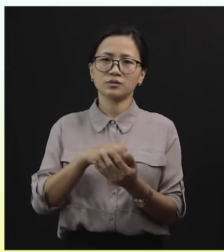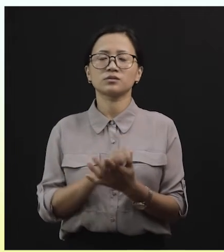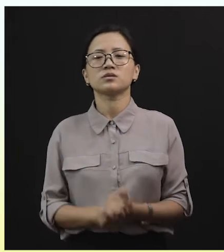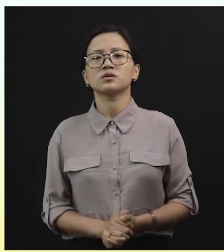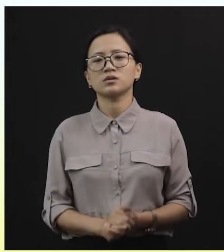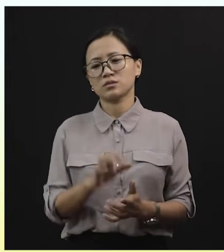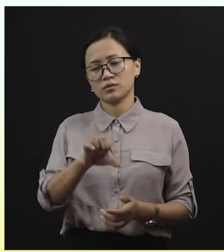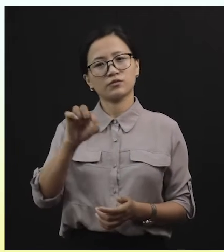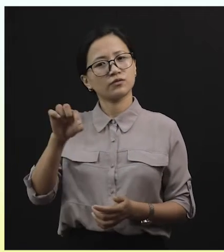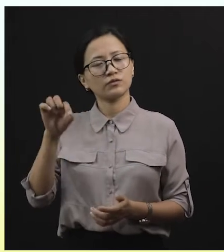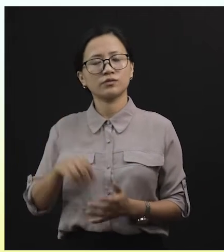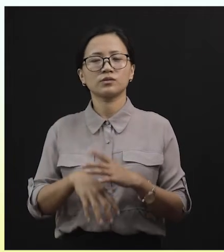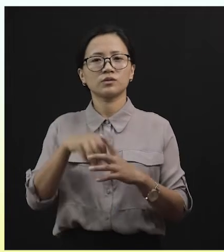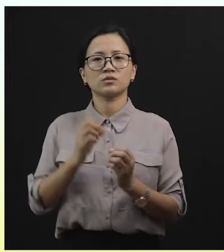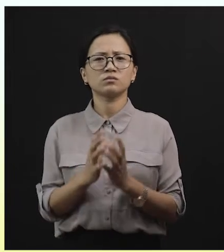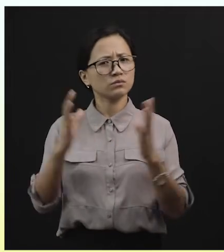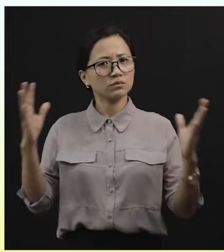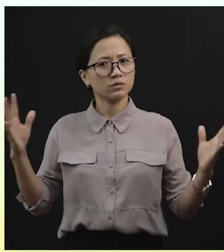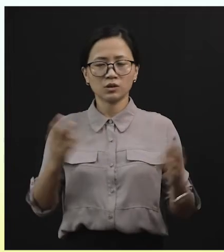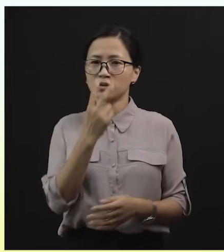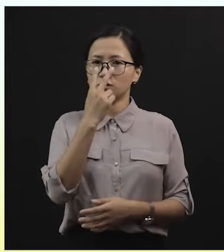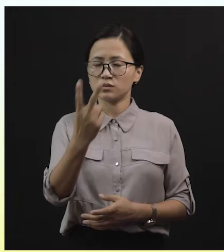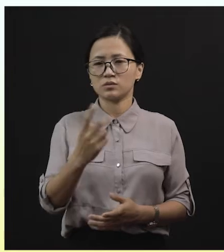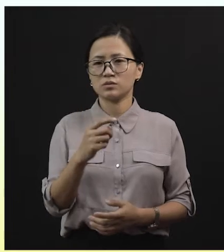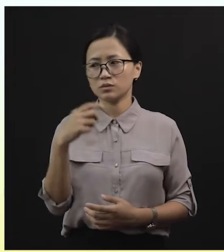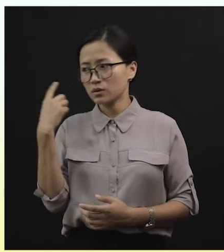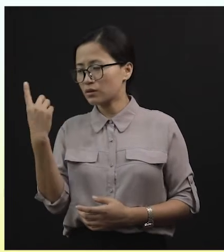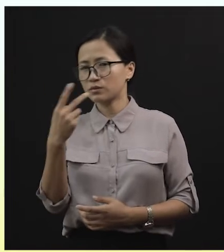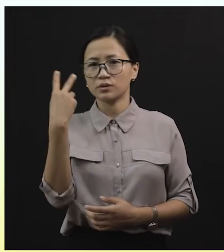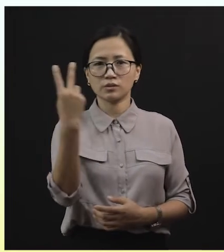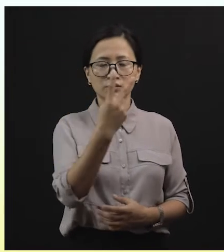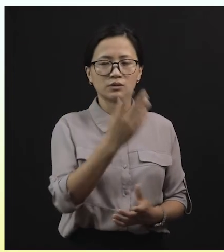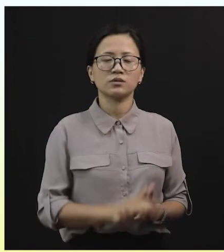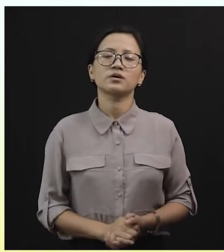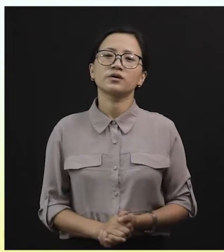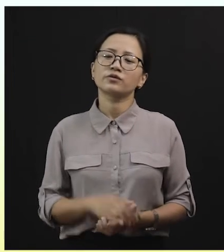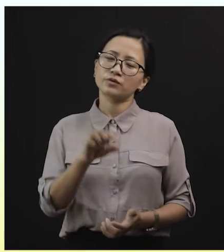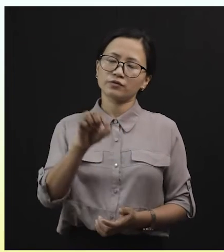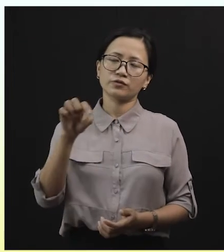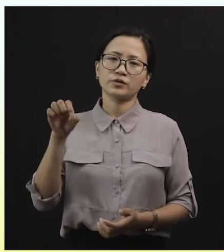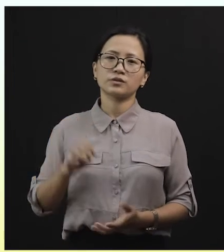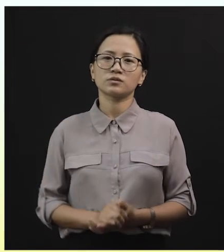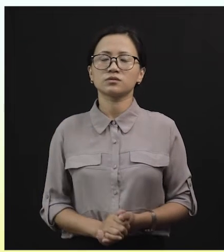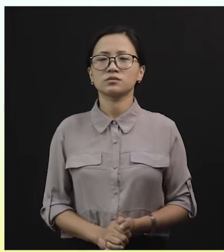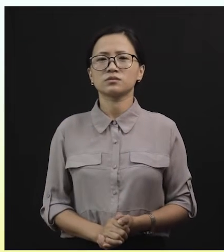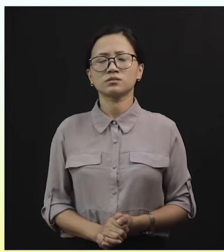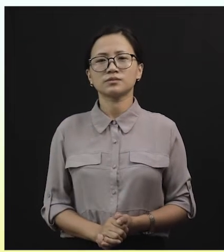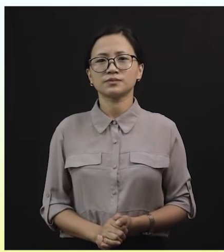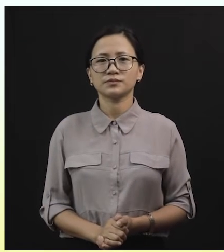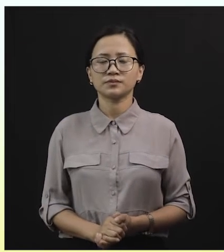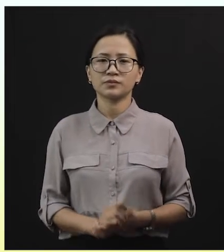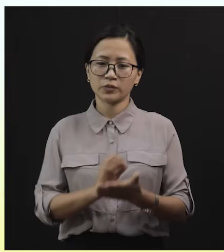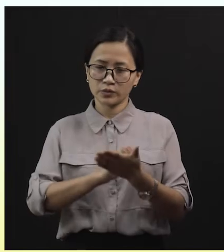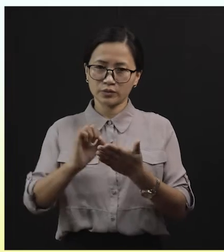can find out more in, you can look around, you can find many more living things, okay? So